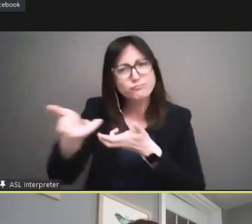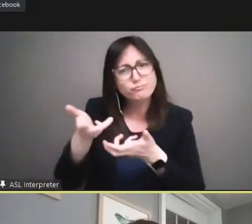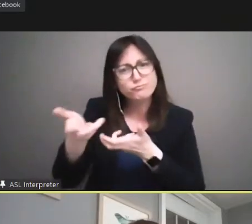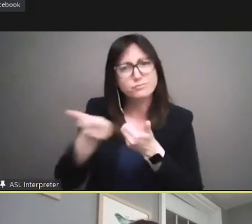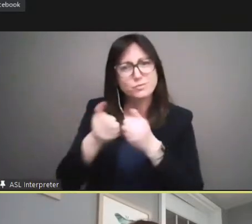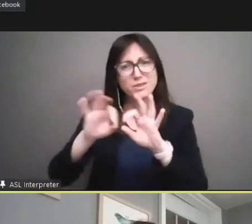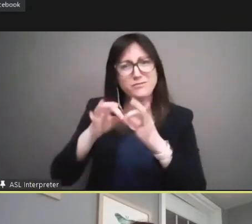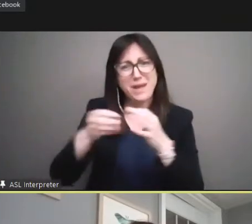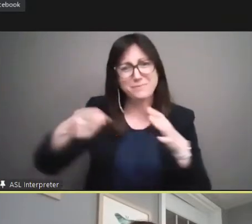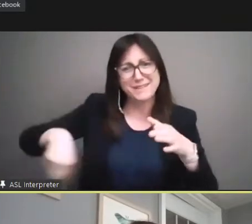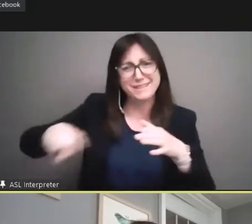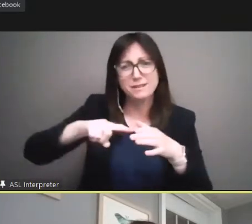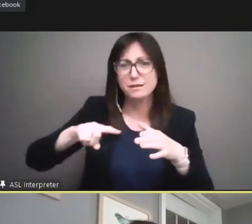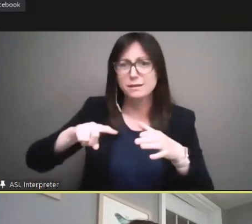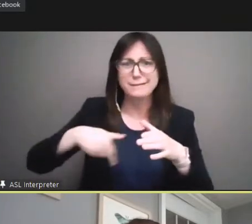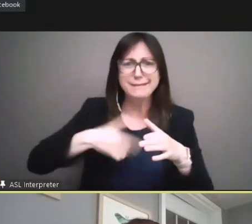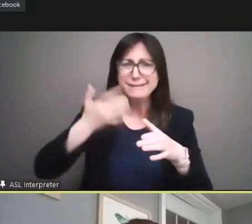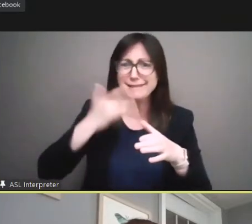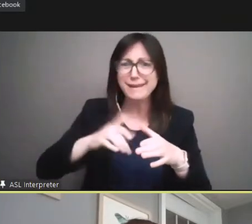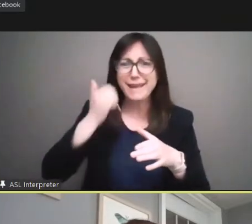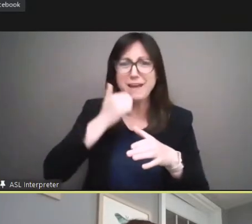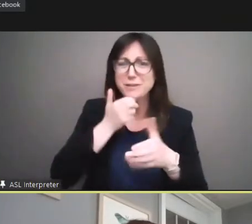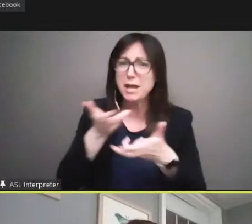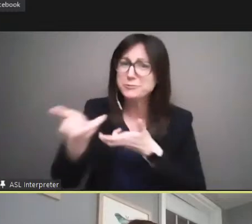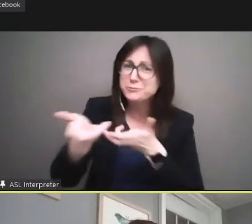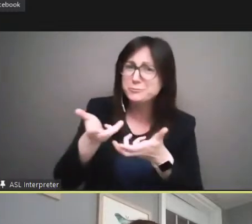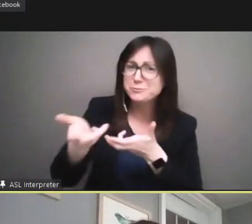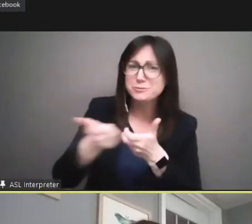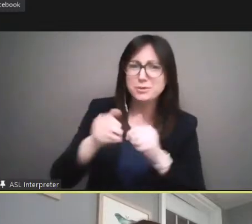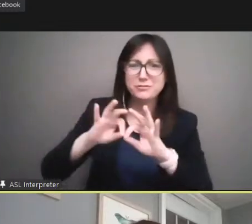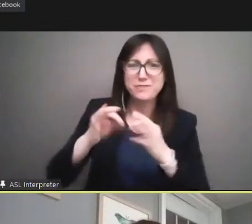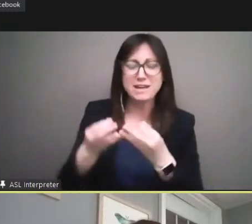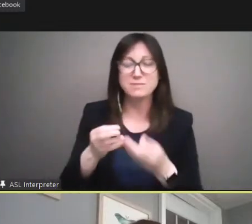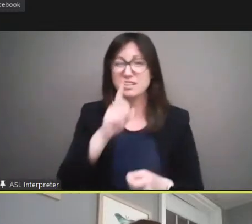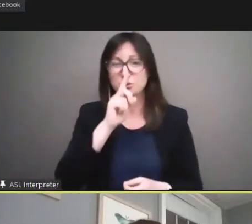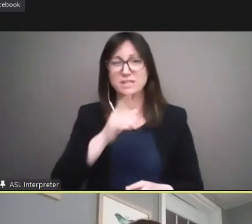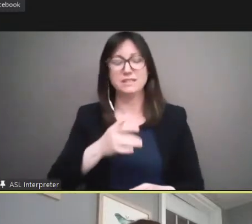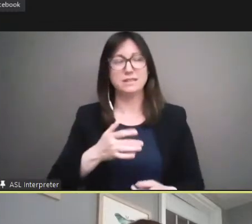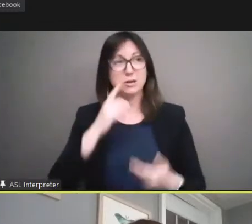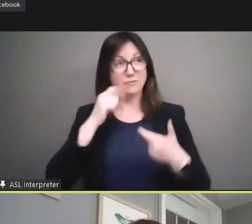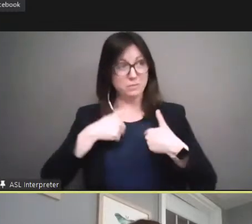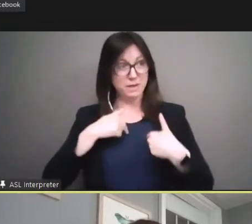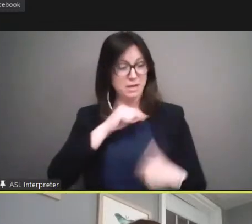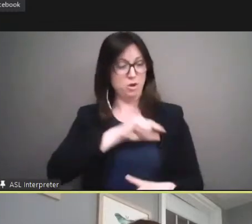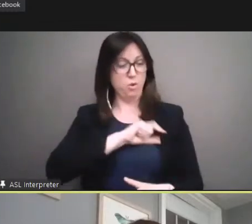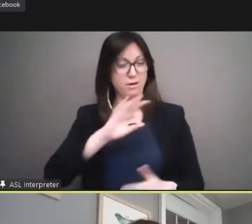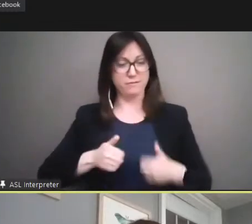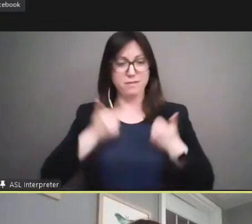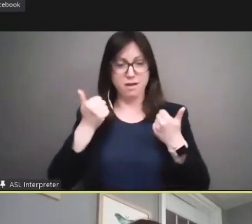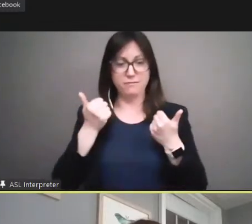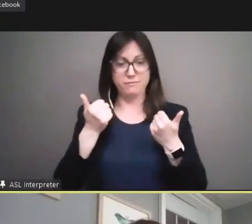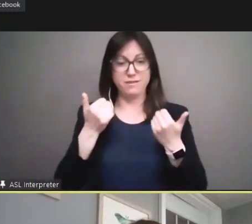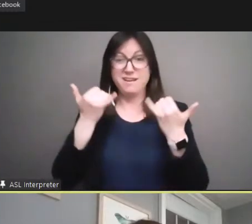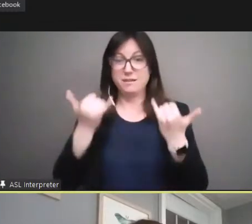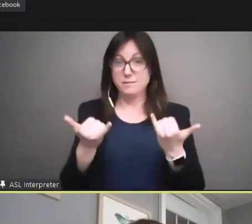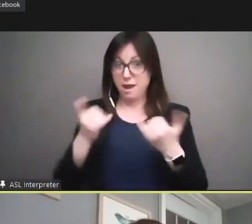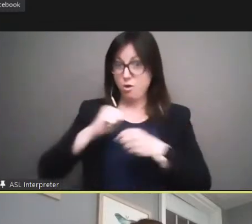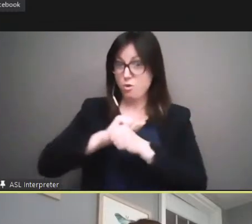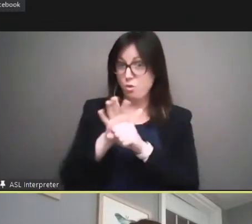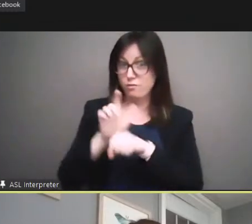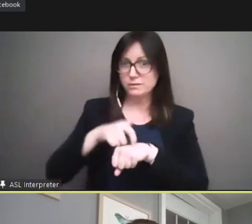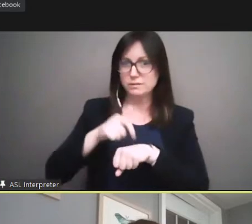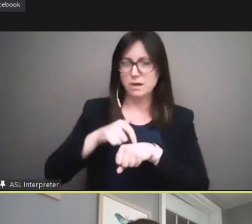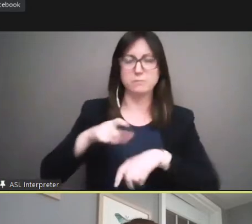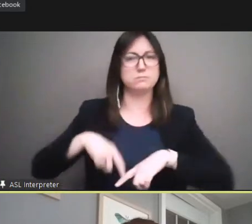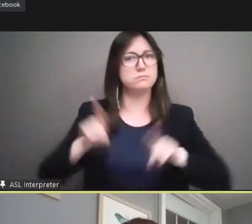these people I get to spend my days with. So I feel like quality of life is so different now. And I guess it